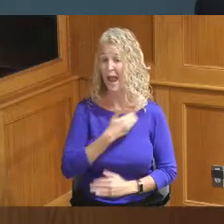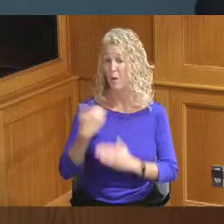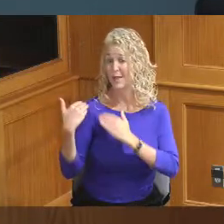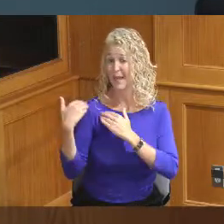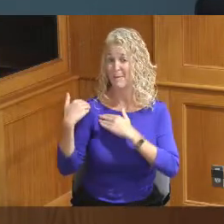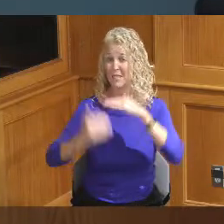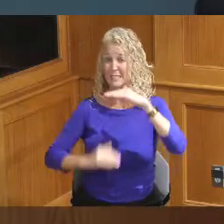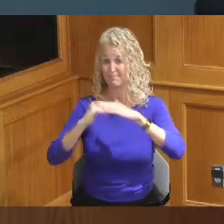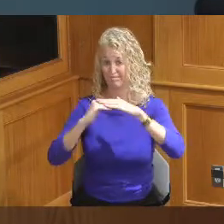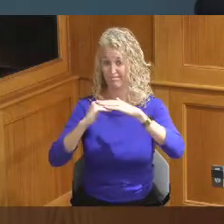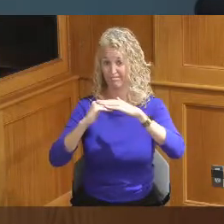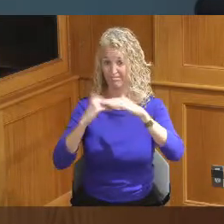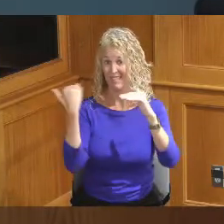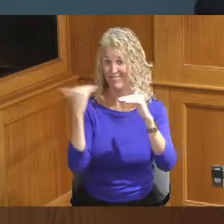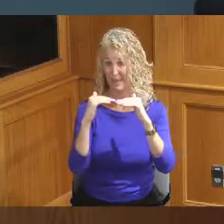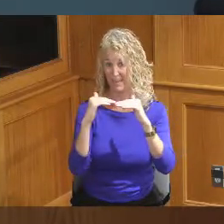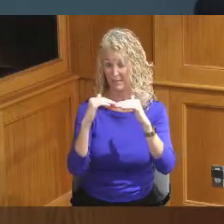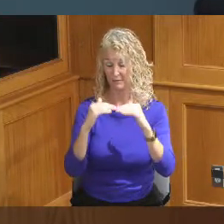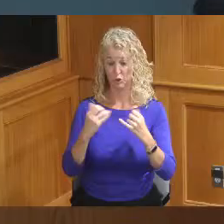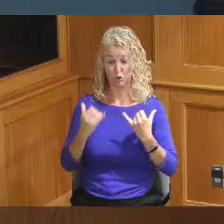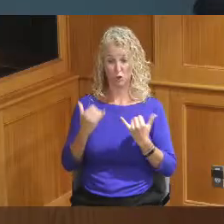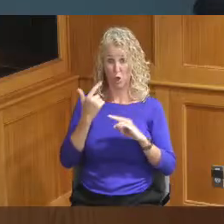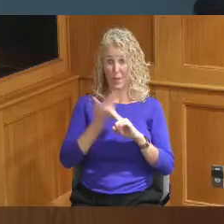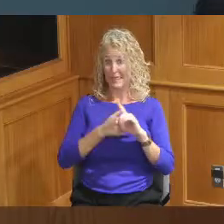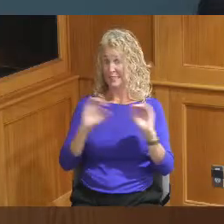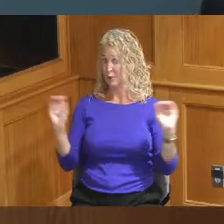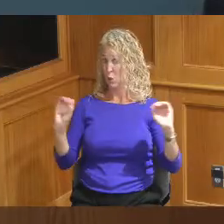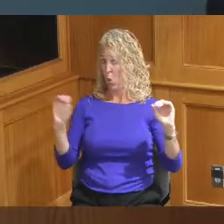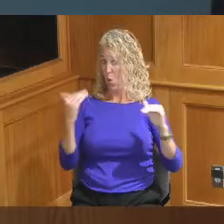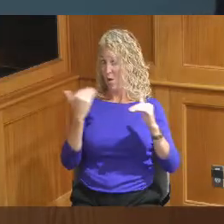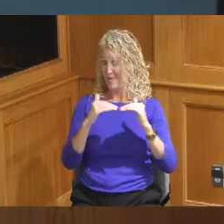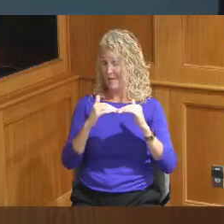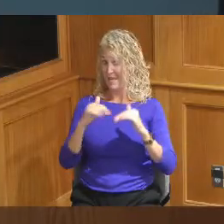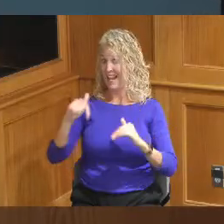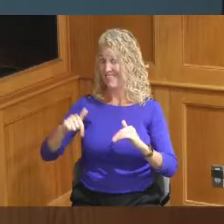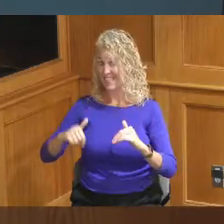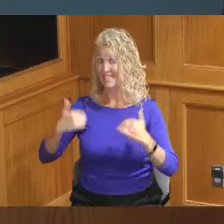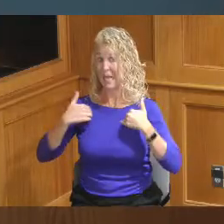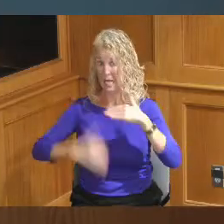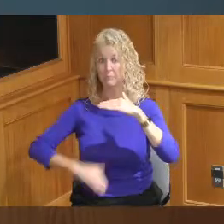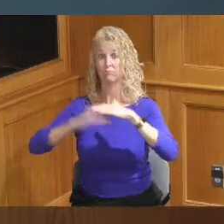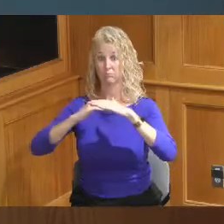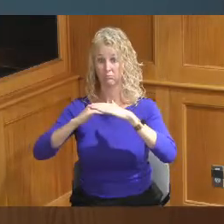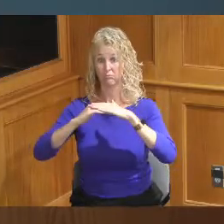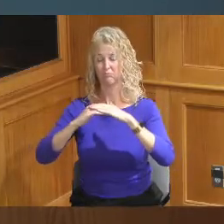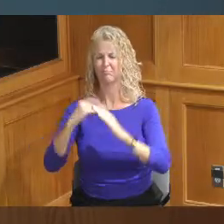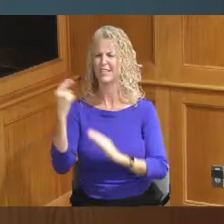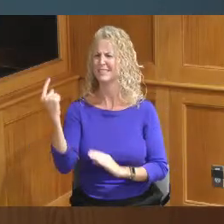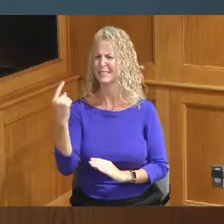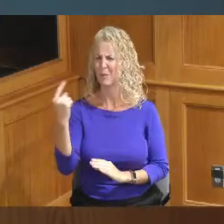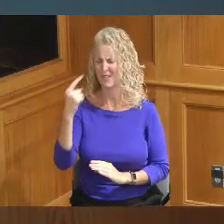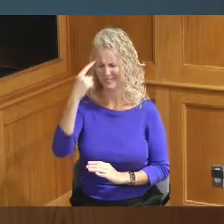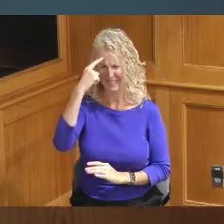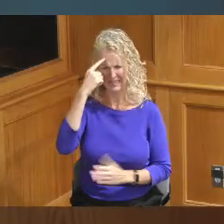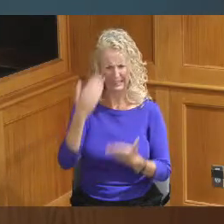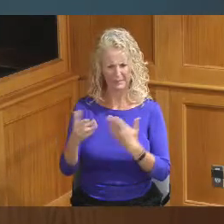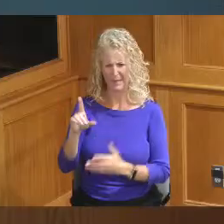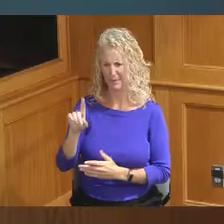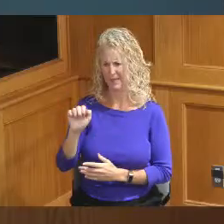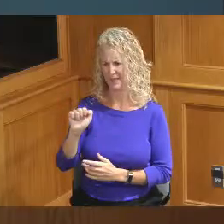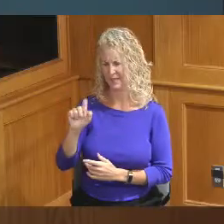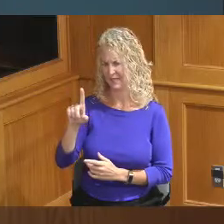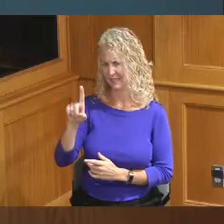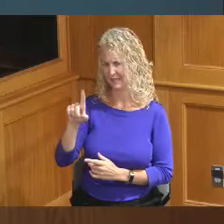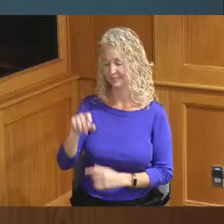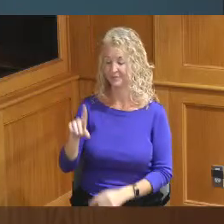really critically important. It is not capped under the current lease, and it is capped in the new lease. And someone had said, and David, I believe it was you, talked